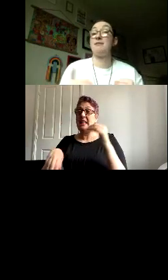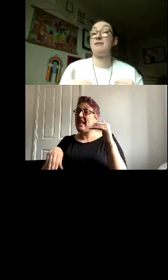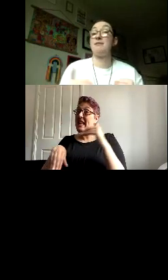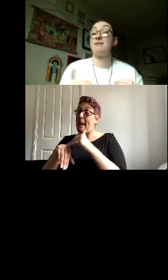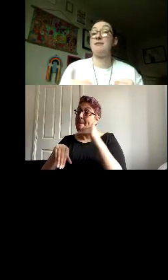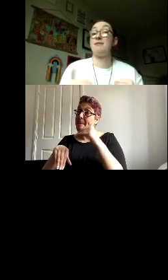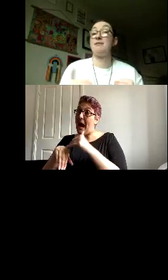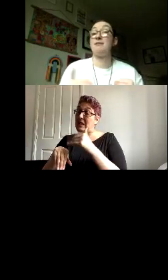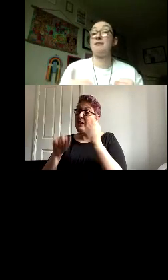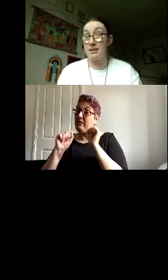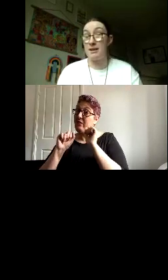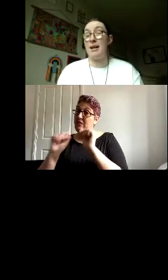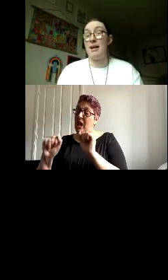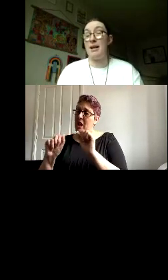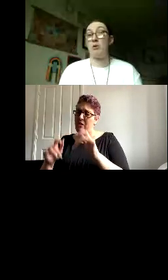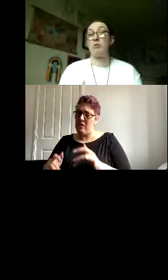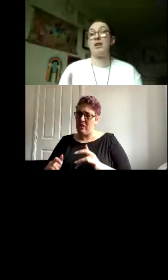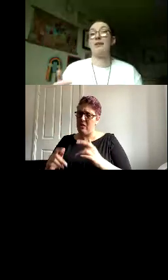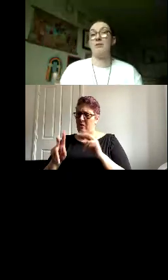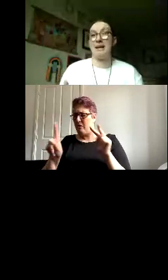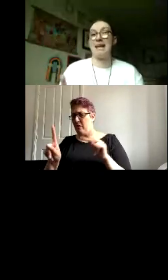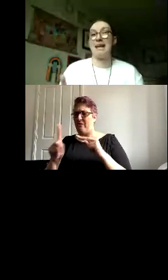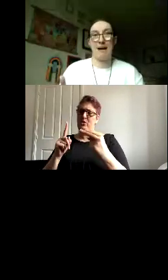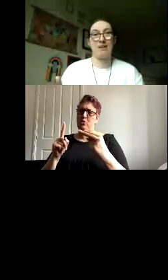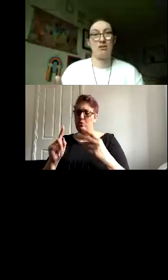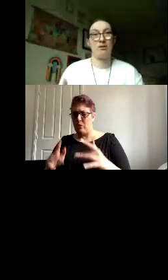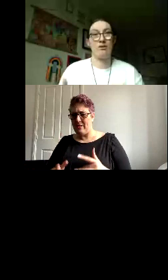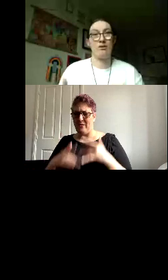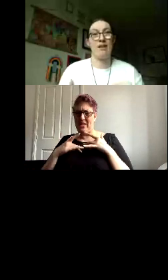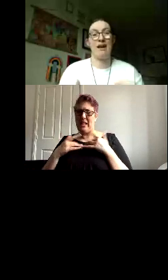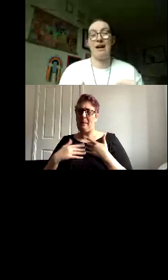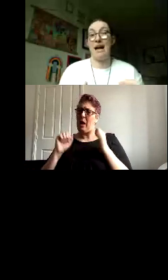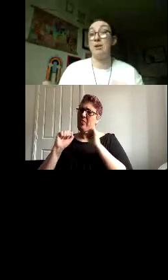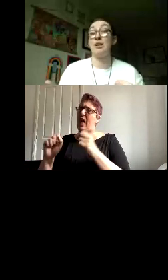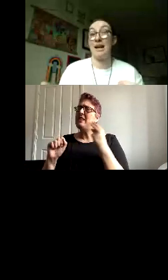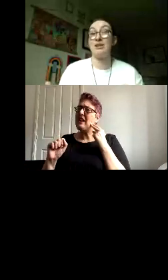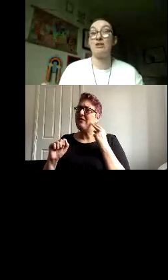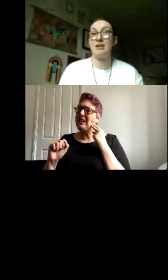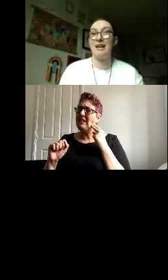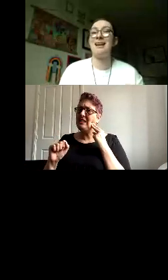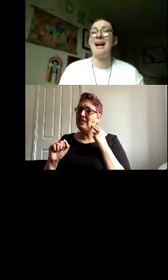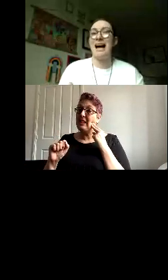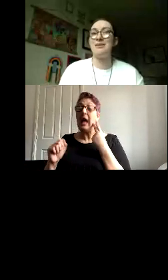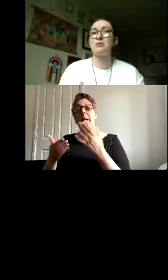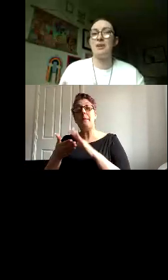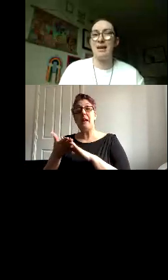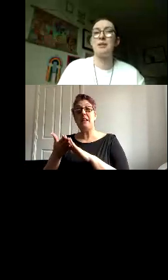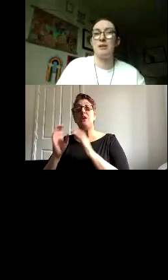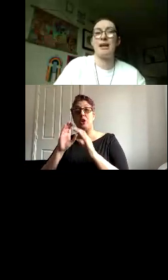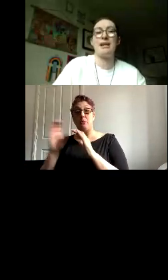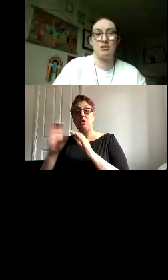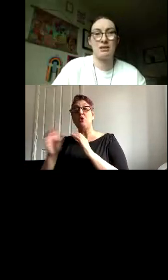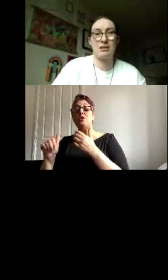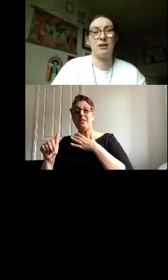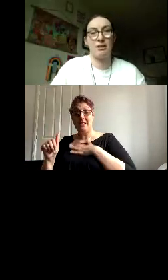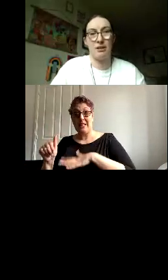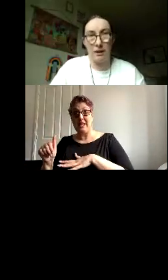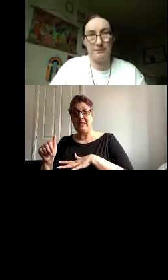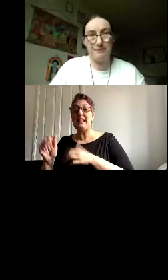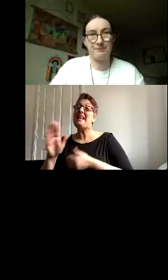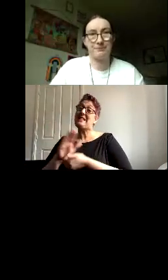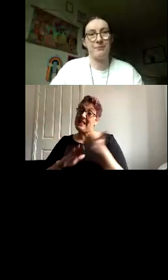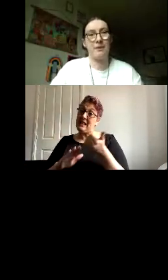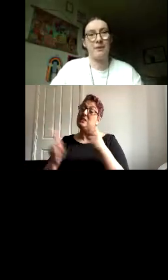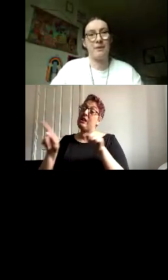about their deafness. It will also have a big impact on their communication needs and also their communication skills as